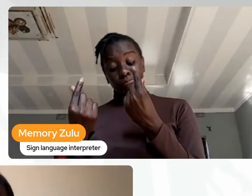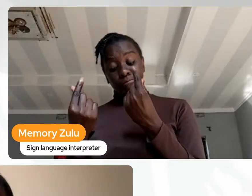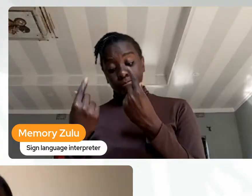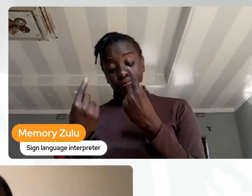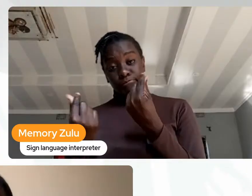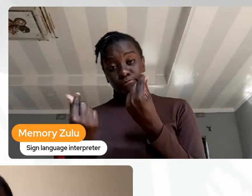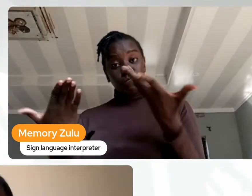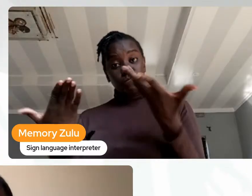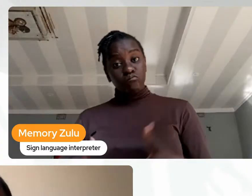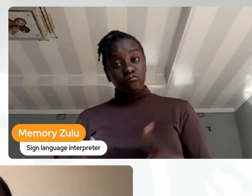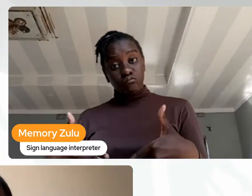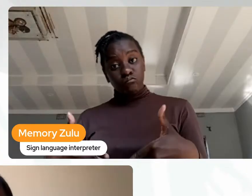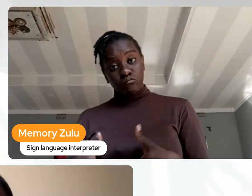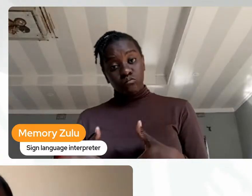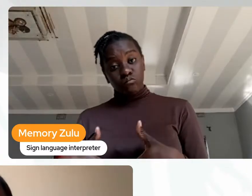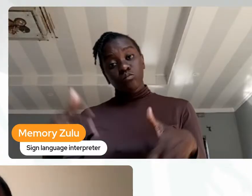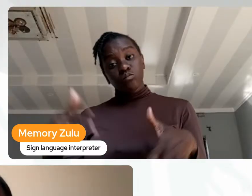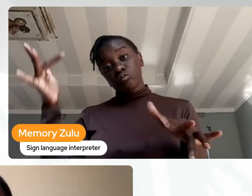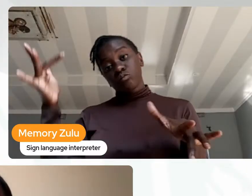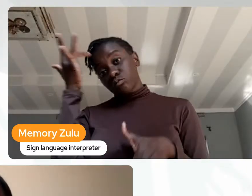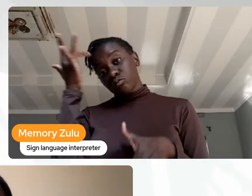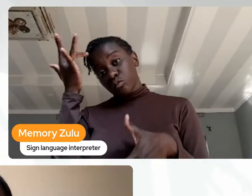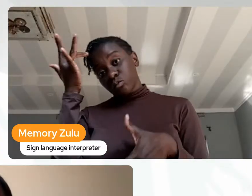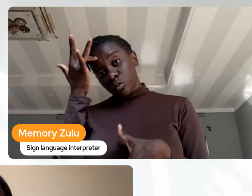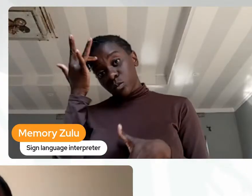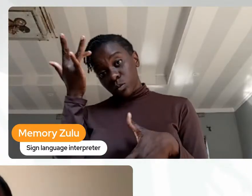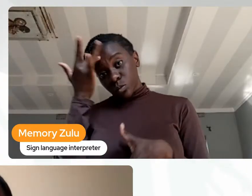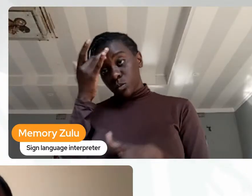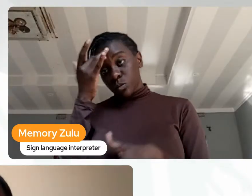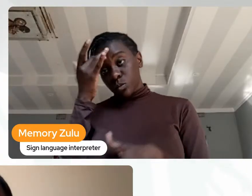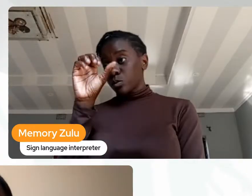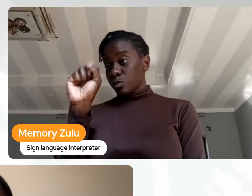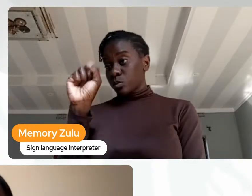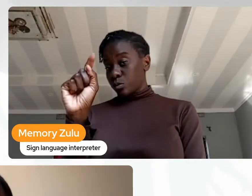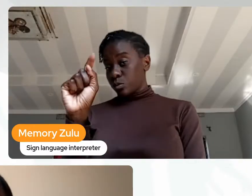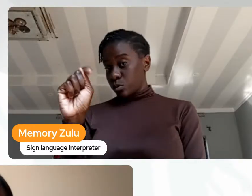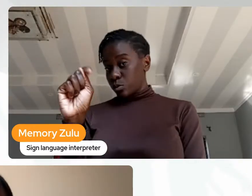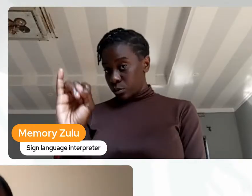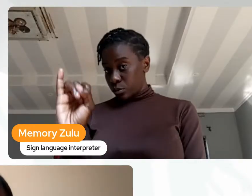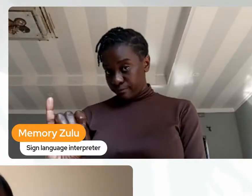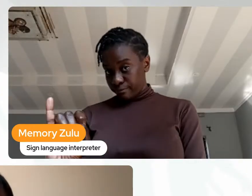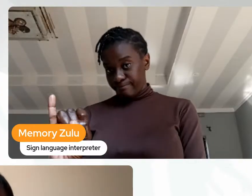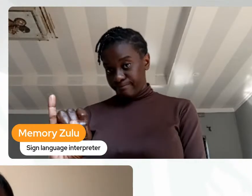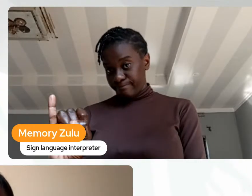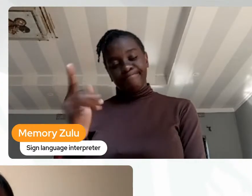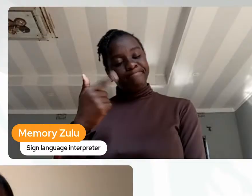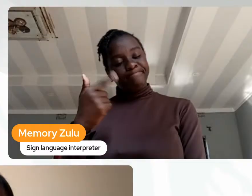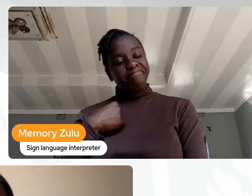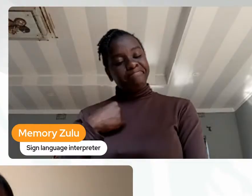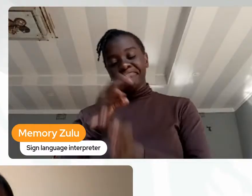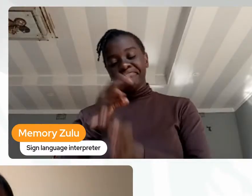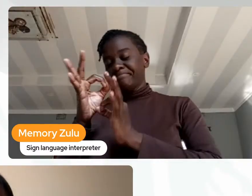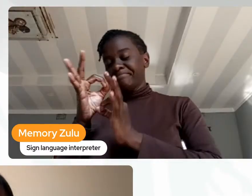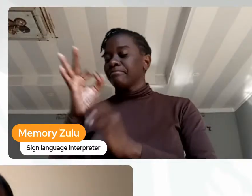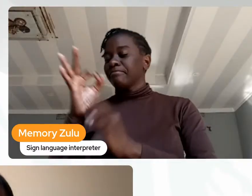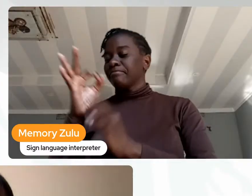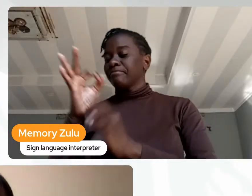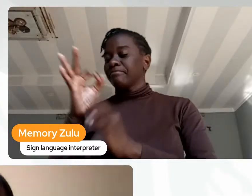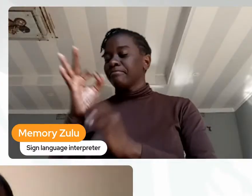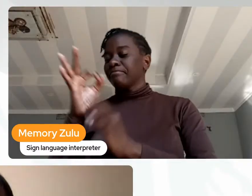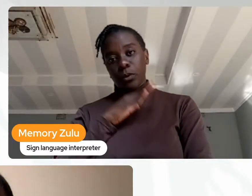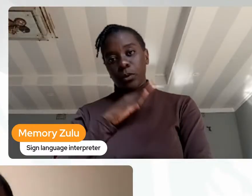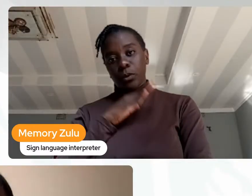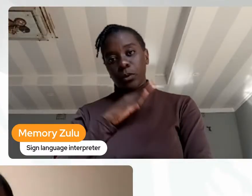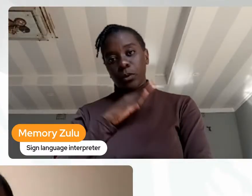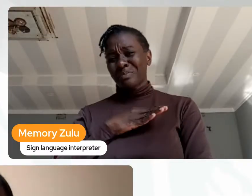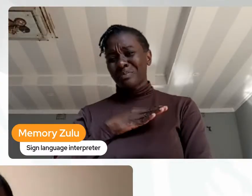people, you need to wait to start sex until you're married. But we are seeing now scenarios, I don't know whether it's due to